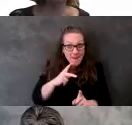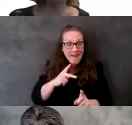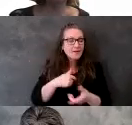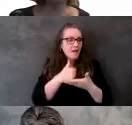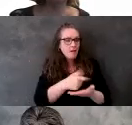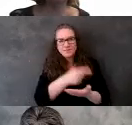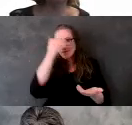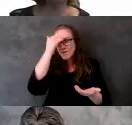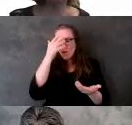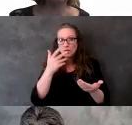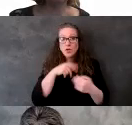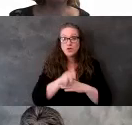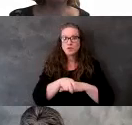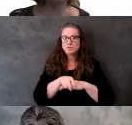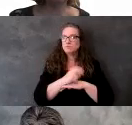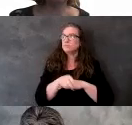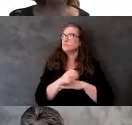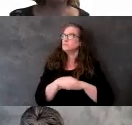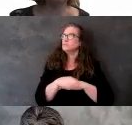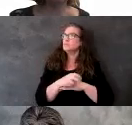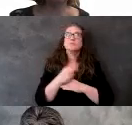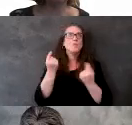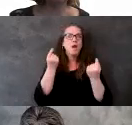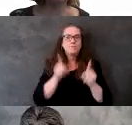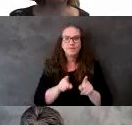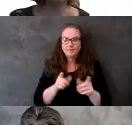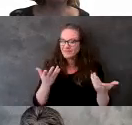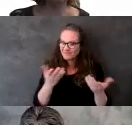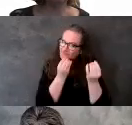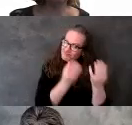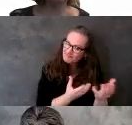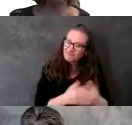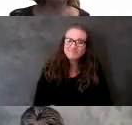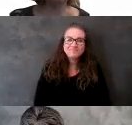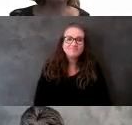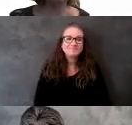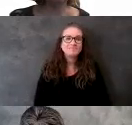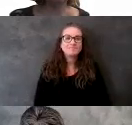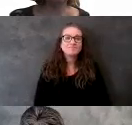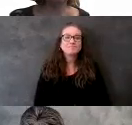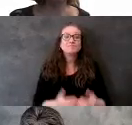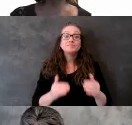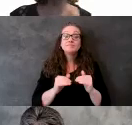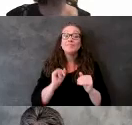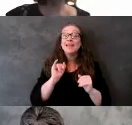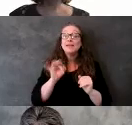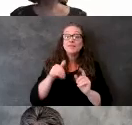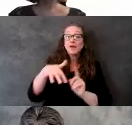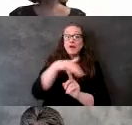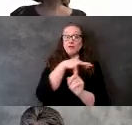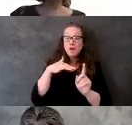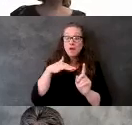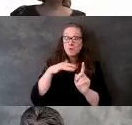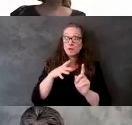sitting there wondering what's going on. Be specific when describing location and surroundings. People